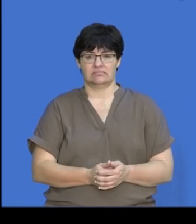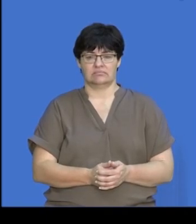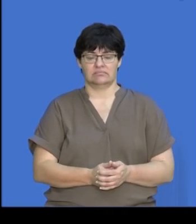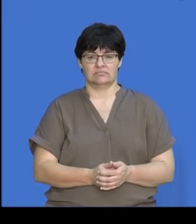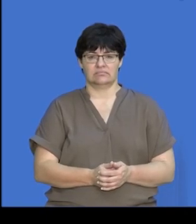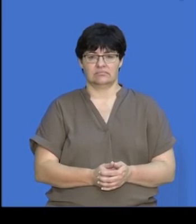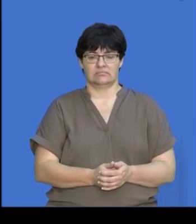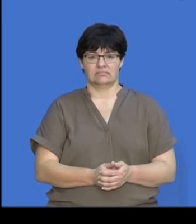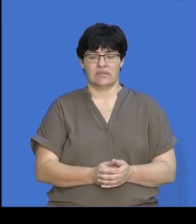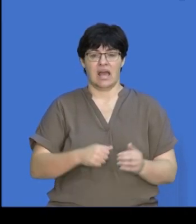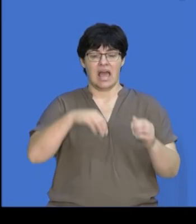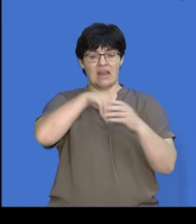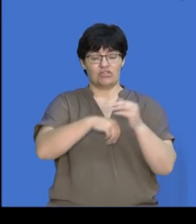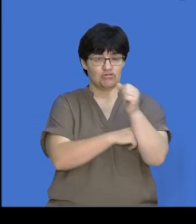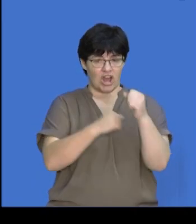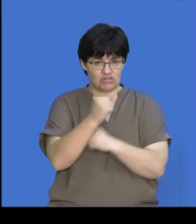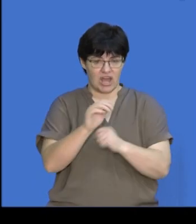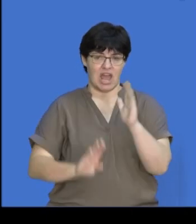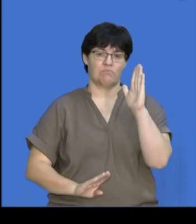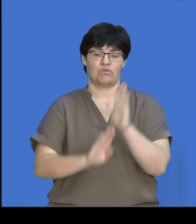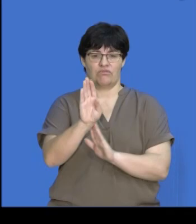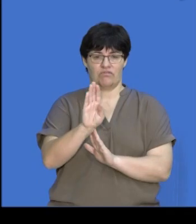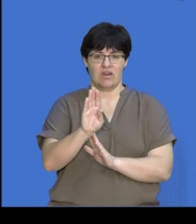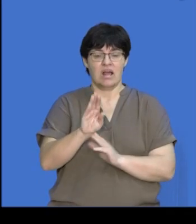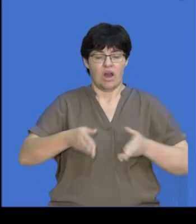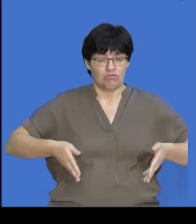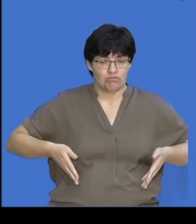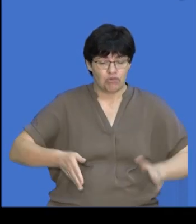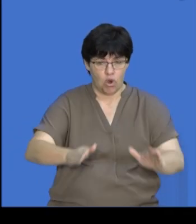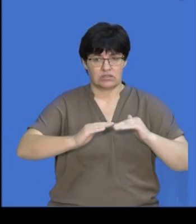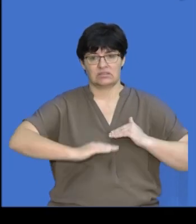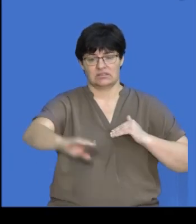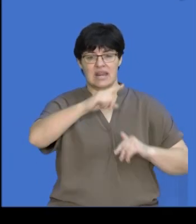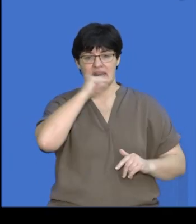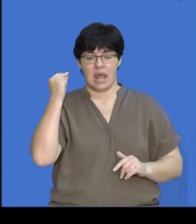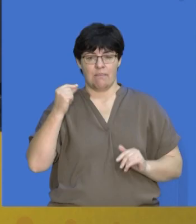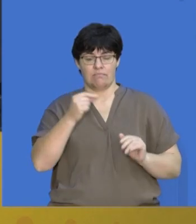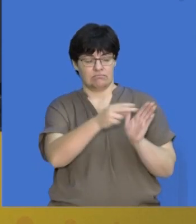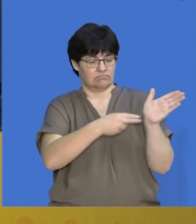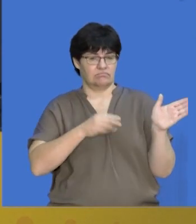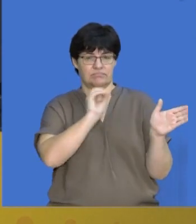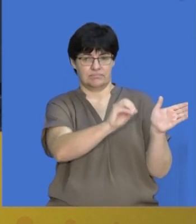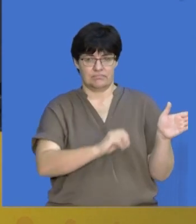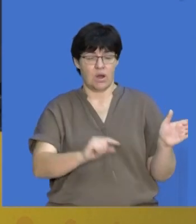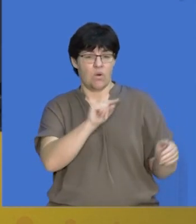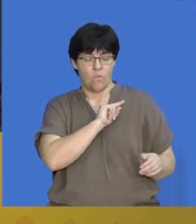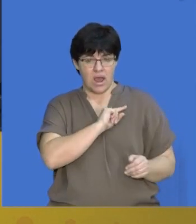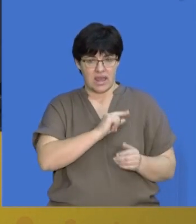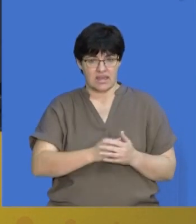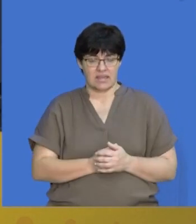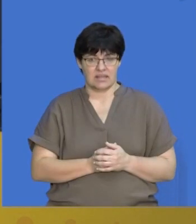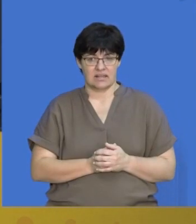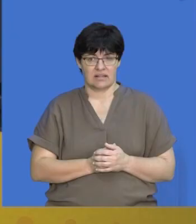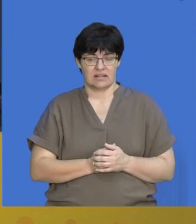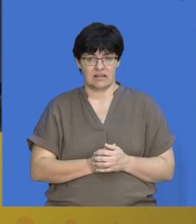Improve infrastructure by providing tarred roads, street names. Why? Because if we just